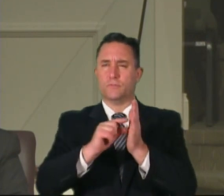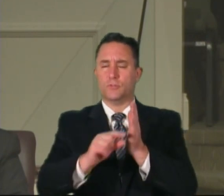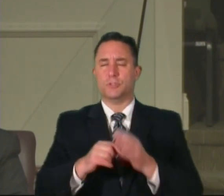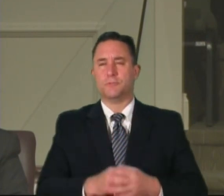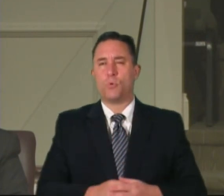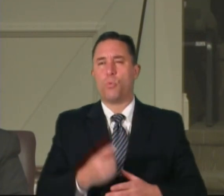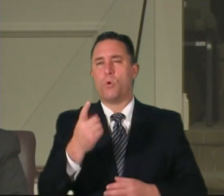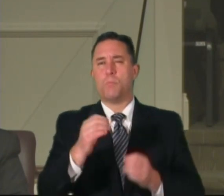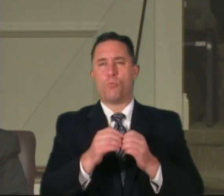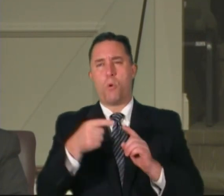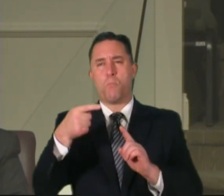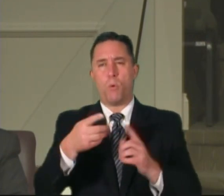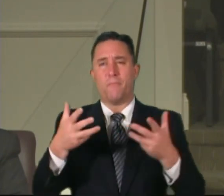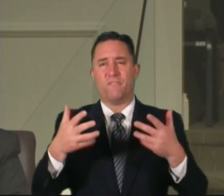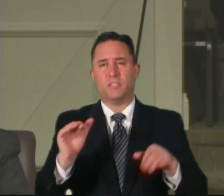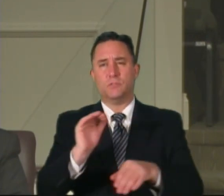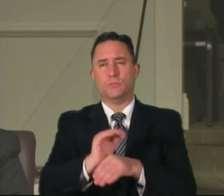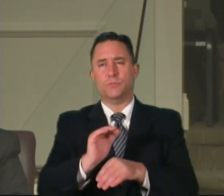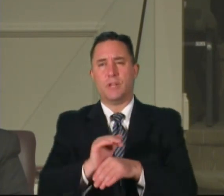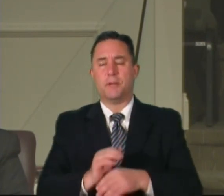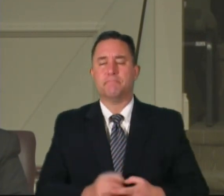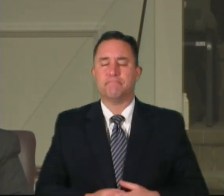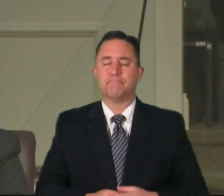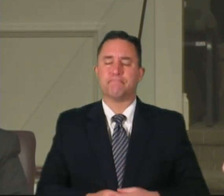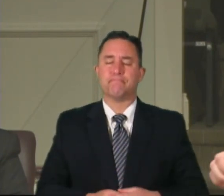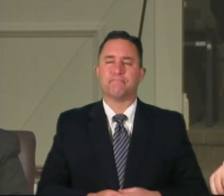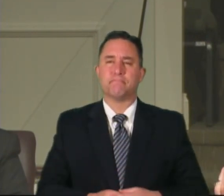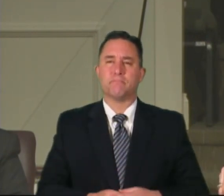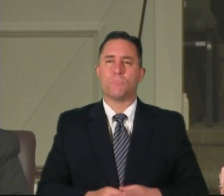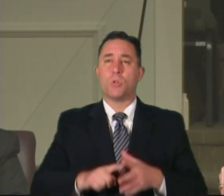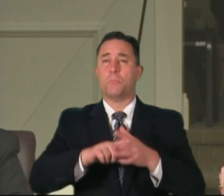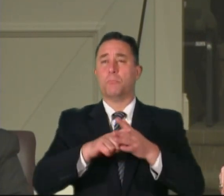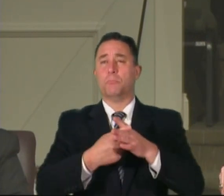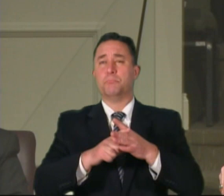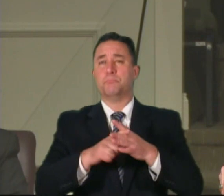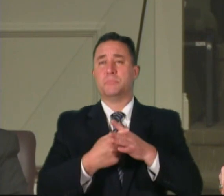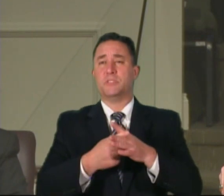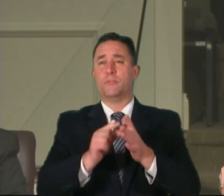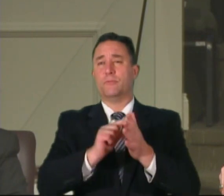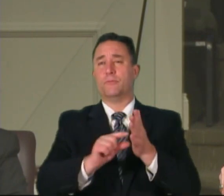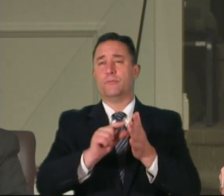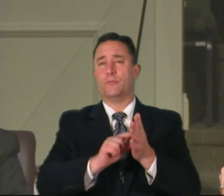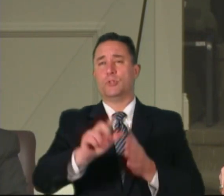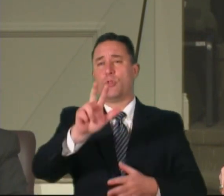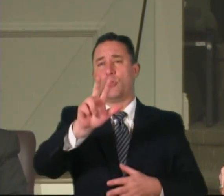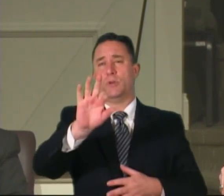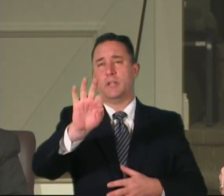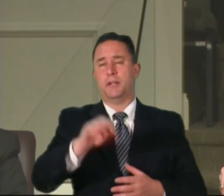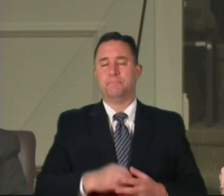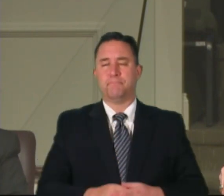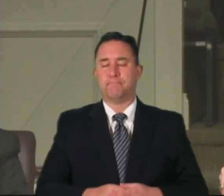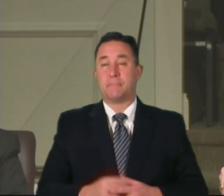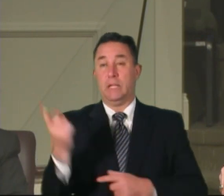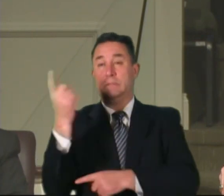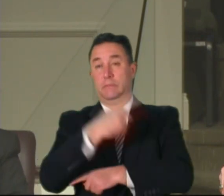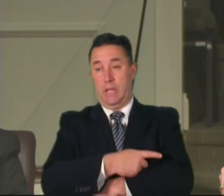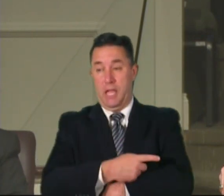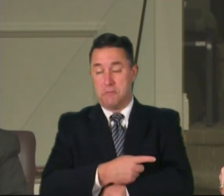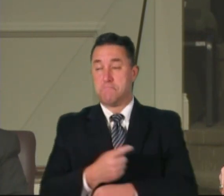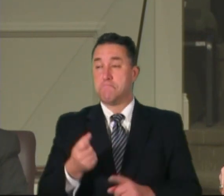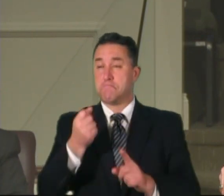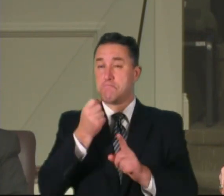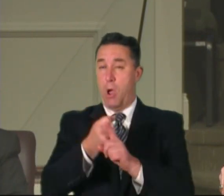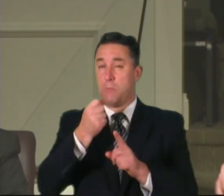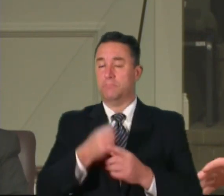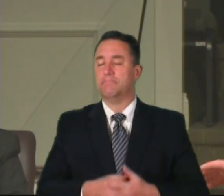I'll make one more point. We're done this evening. Look, if you would please, beginning at verse number 39. And when it was day,